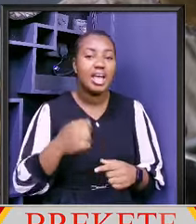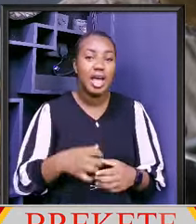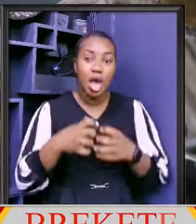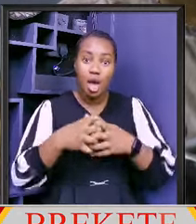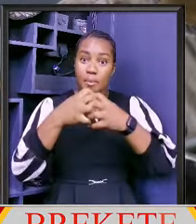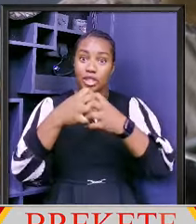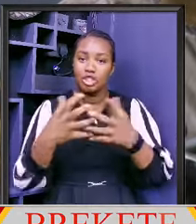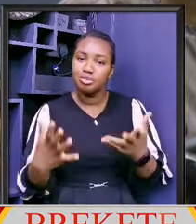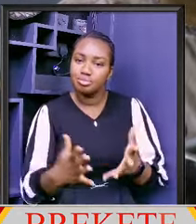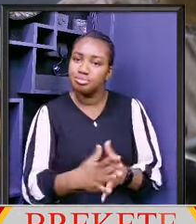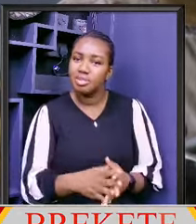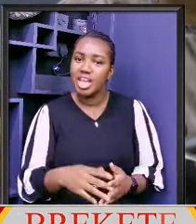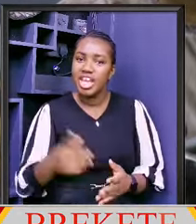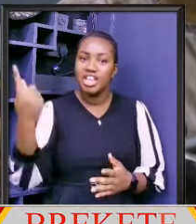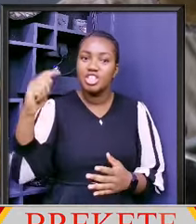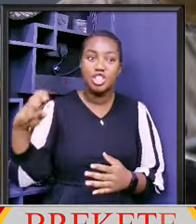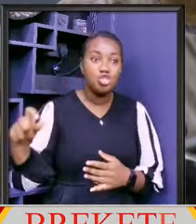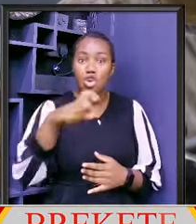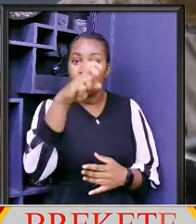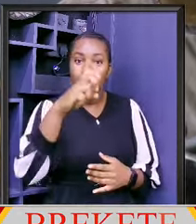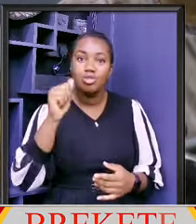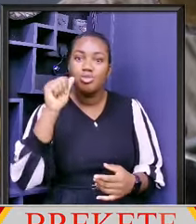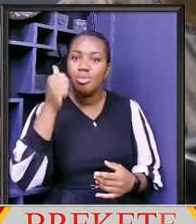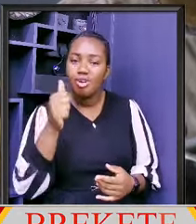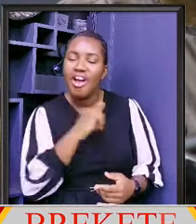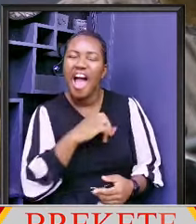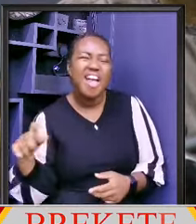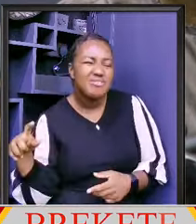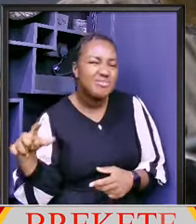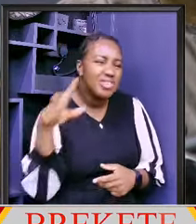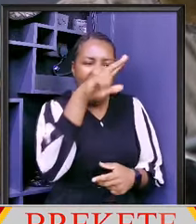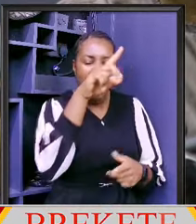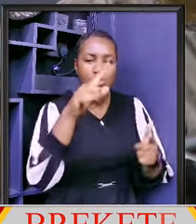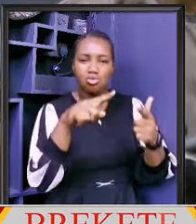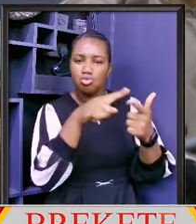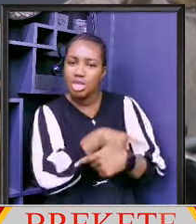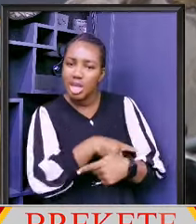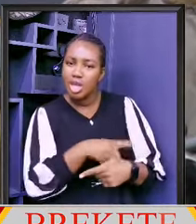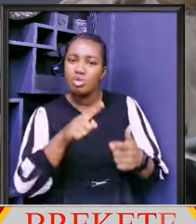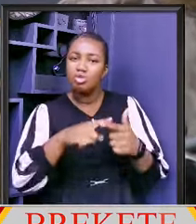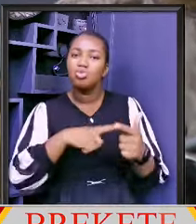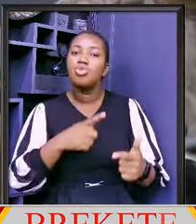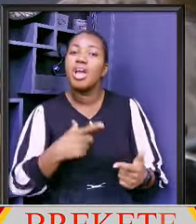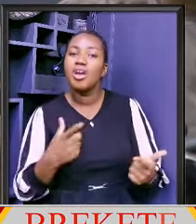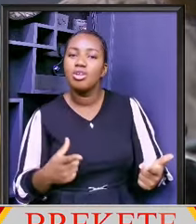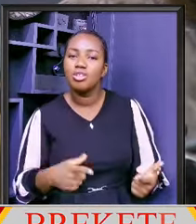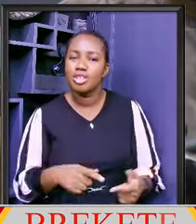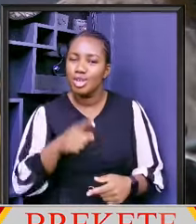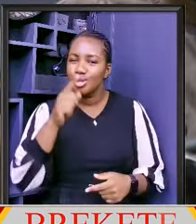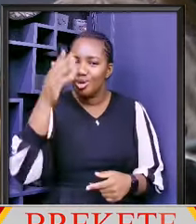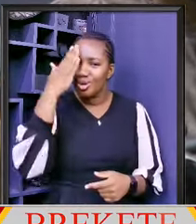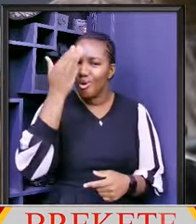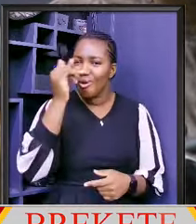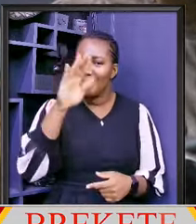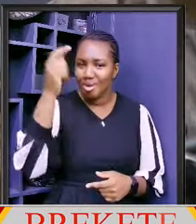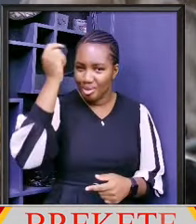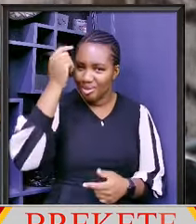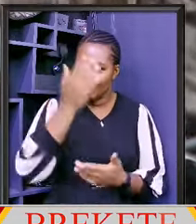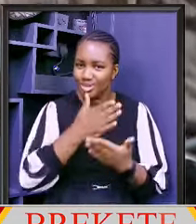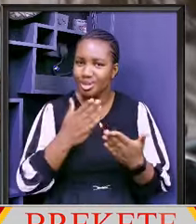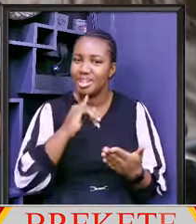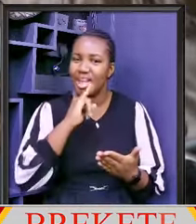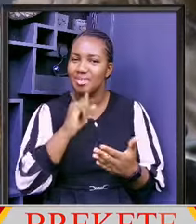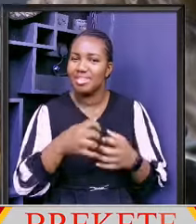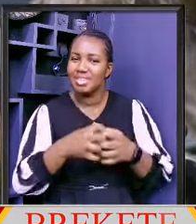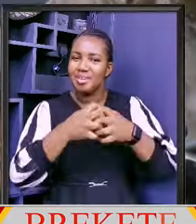The journey is tomorrow, bah. So I fly today to Lagos and book airport hotel. You know why your brain sometimes na machine? Yes, sir.